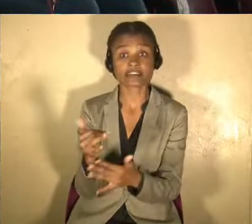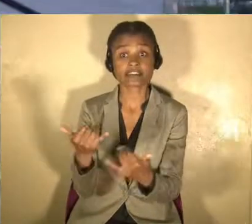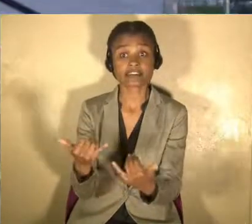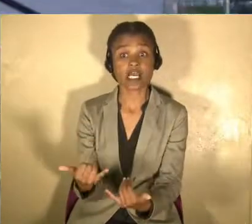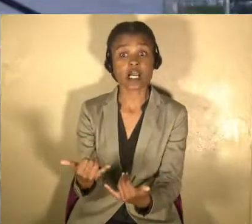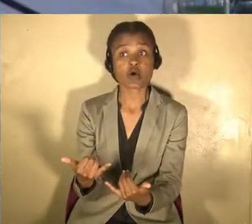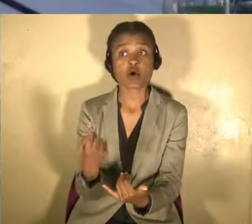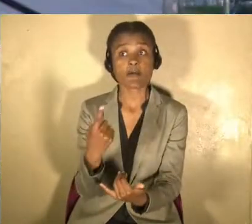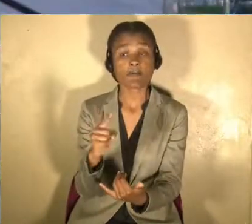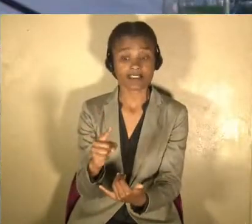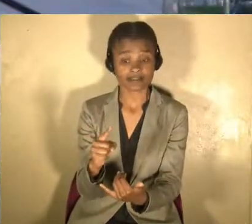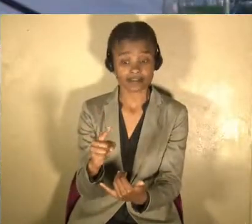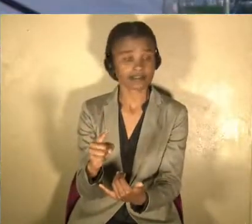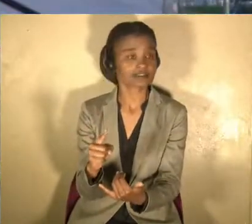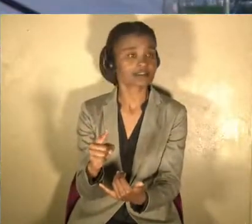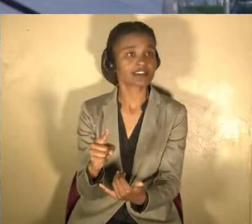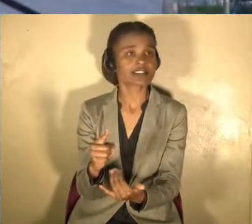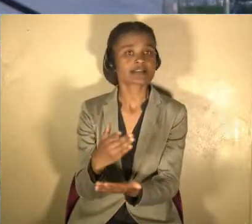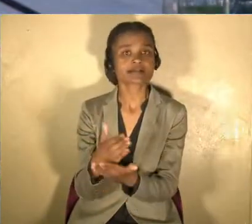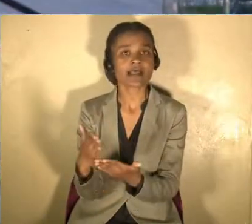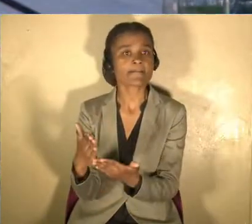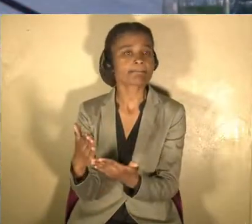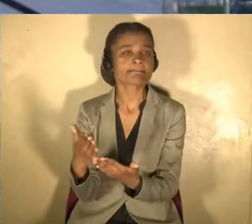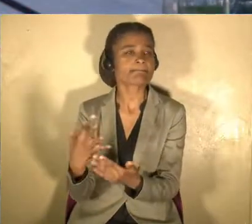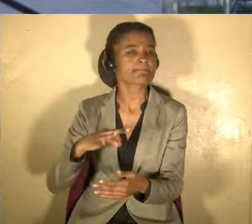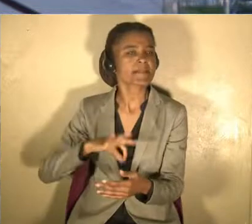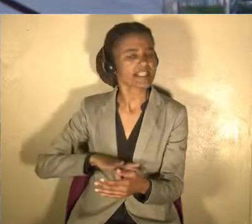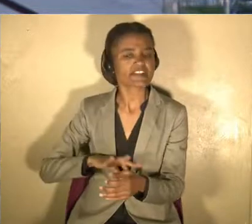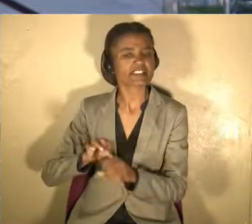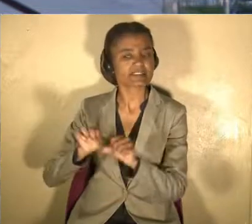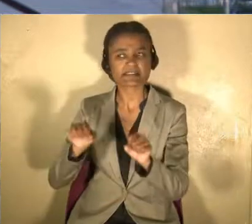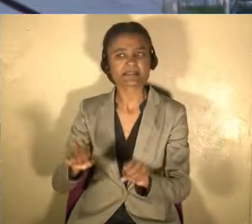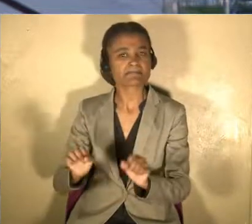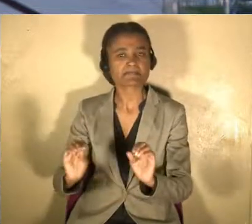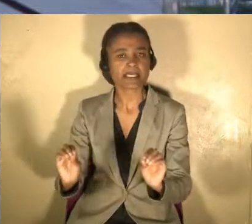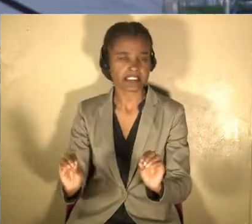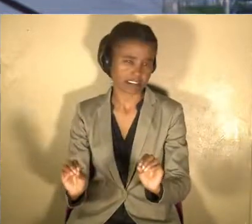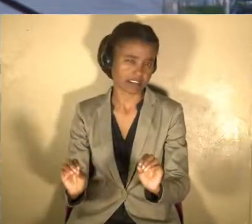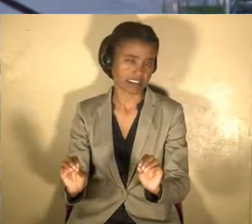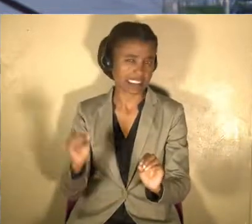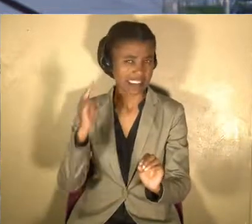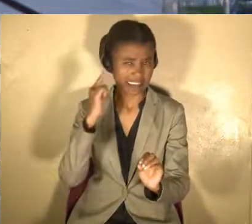missing the system, if I understood him correctly, but his point was mainly on the recourse.